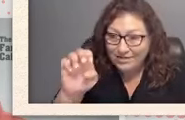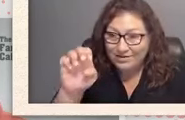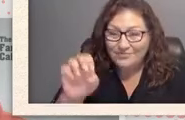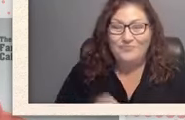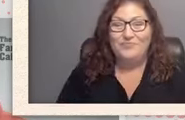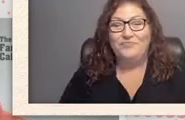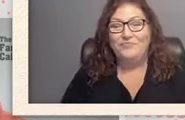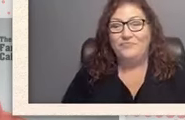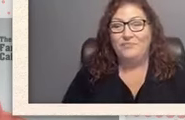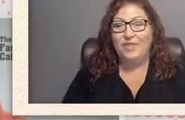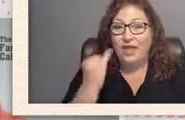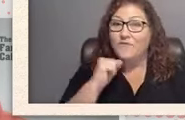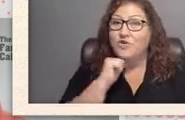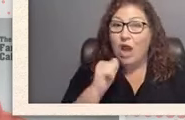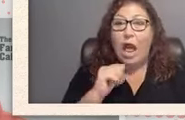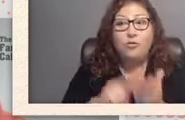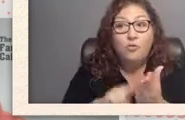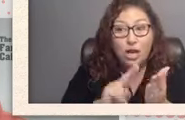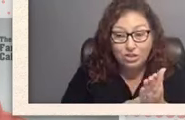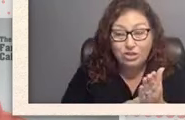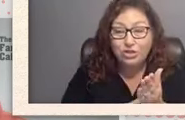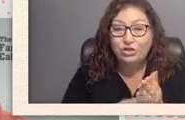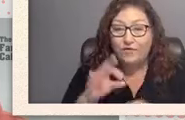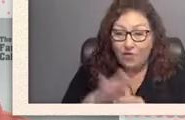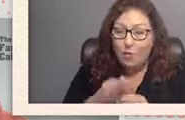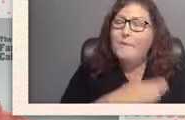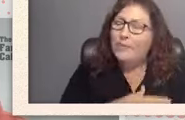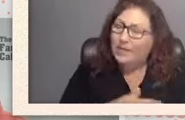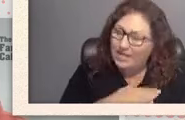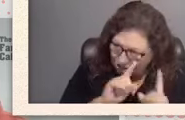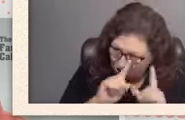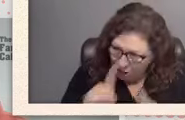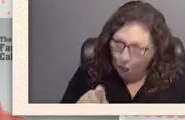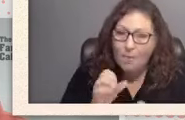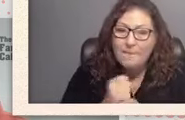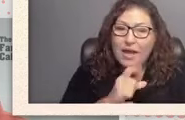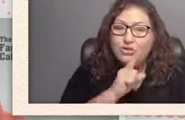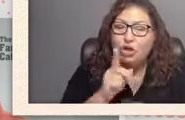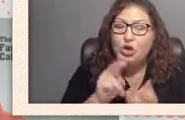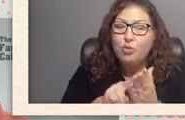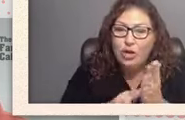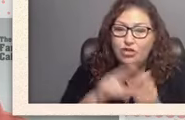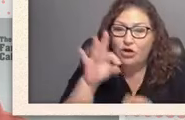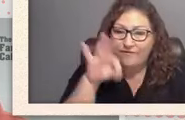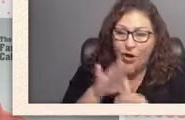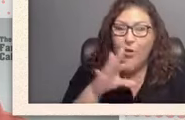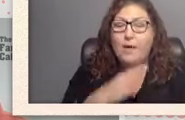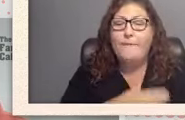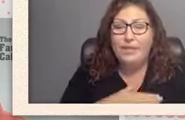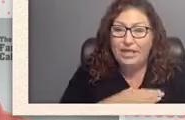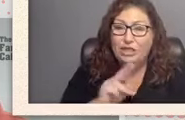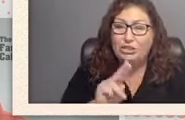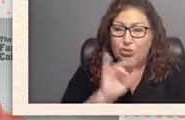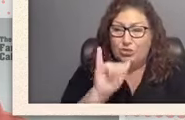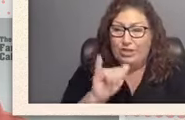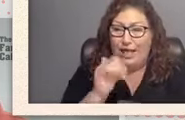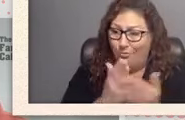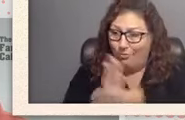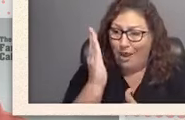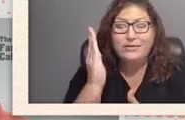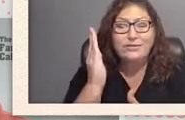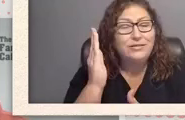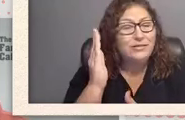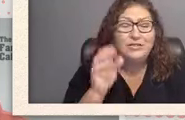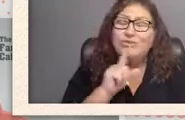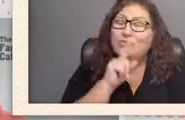not registered to vote, please get out there and make sure you're registered, and please exercise that right. It's so